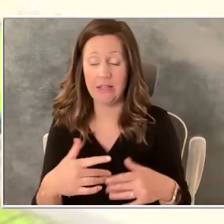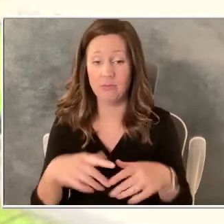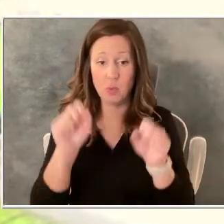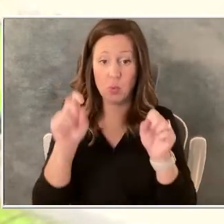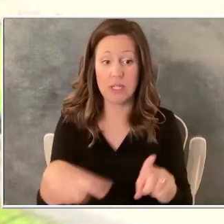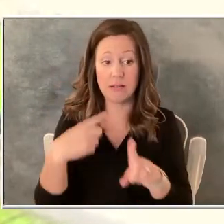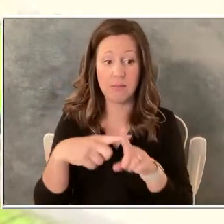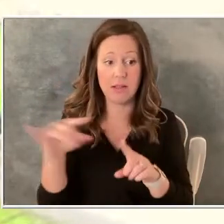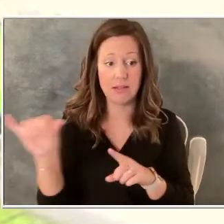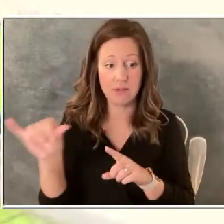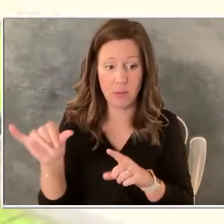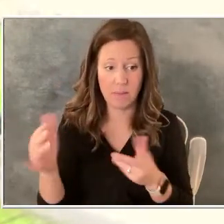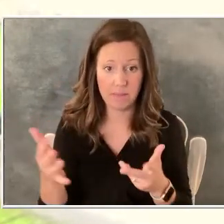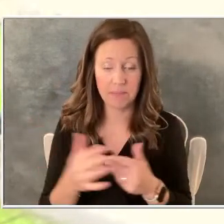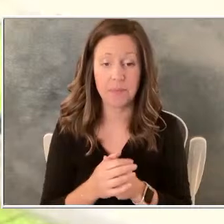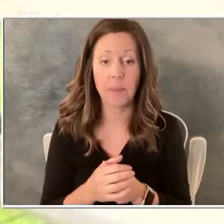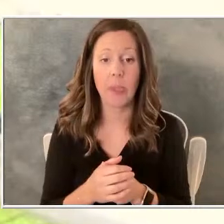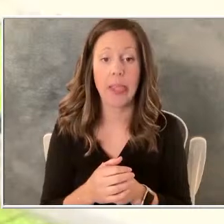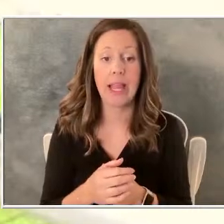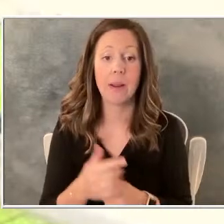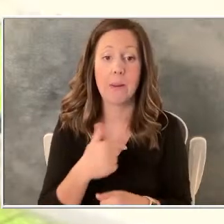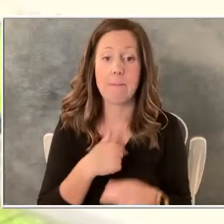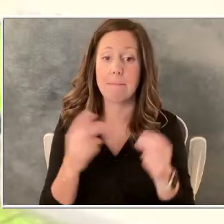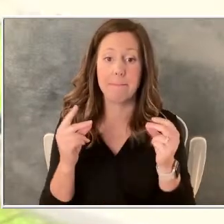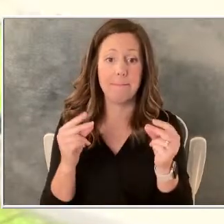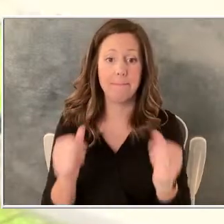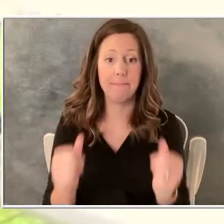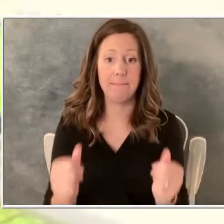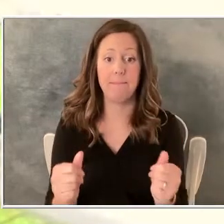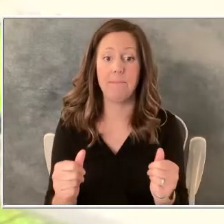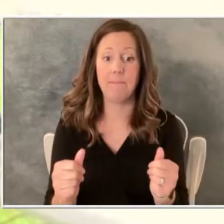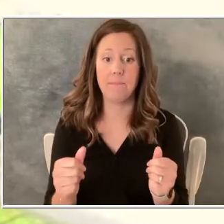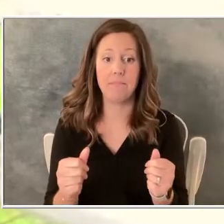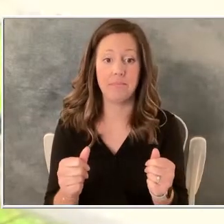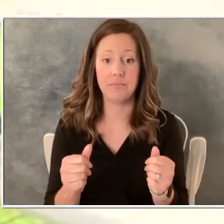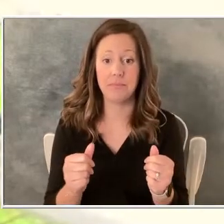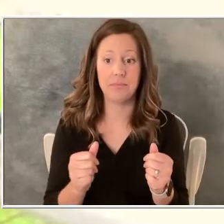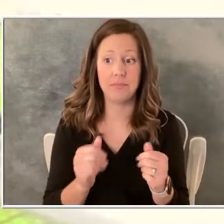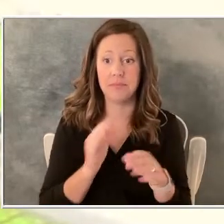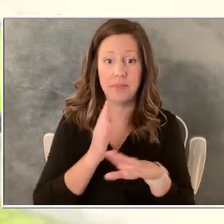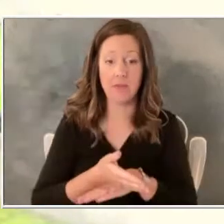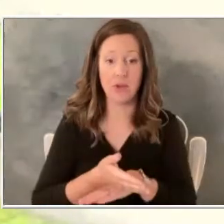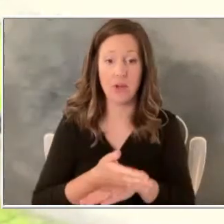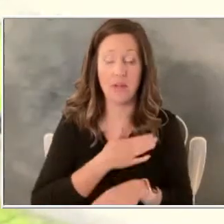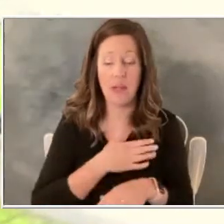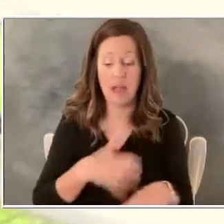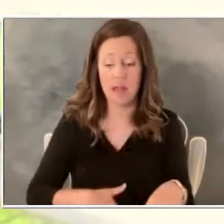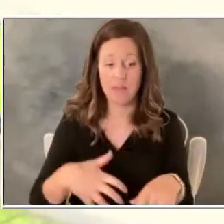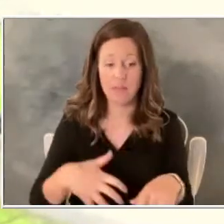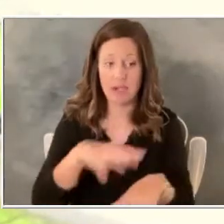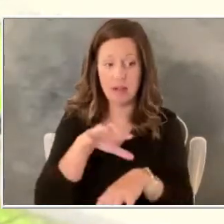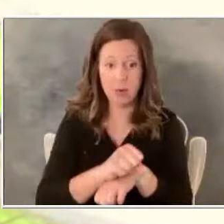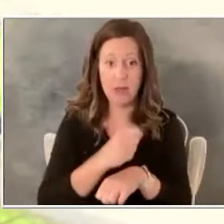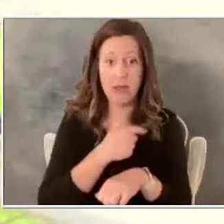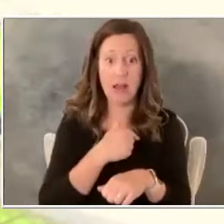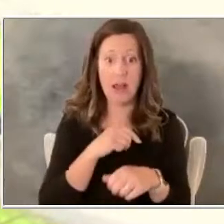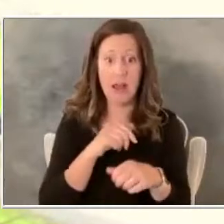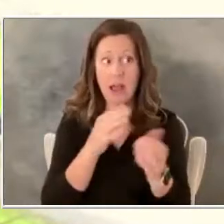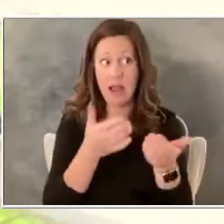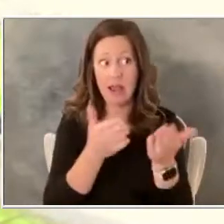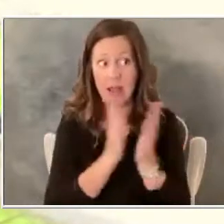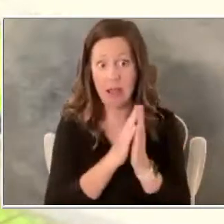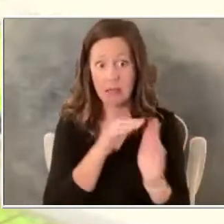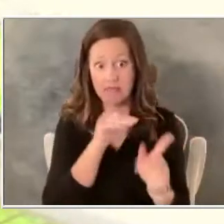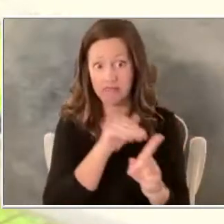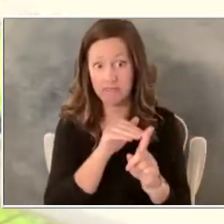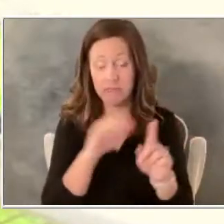well. So I quickly, as soon as I had my next checkup for my pregnancy, I immediately asked if I could get